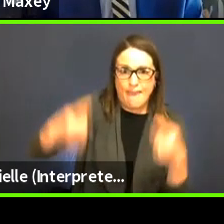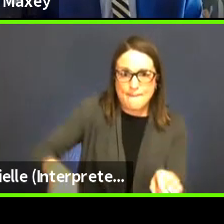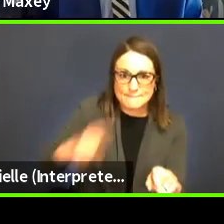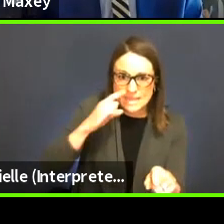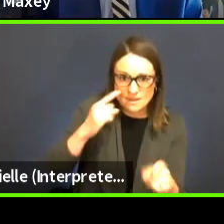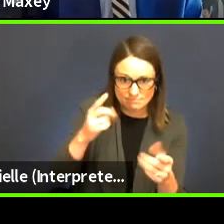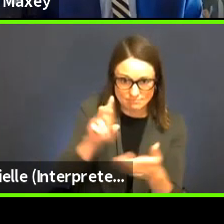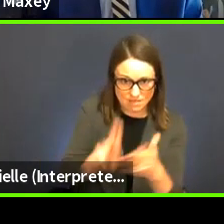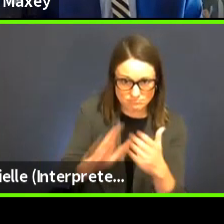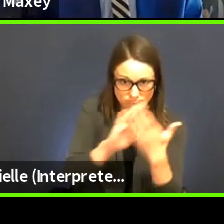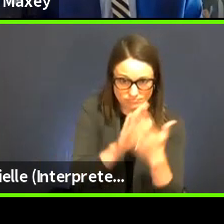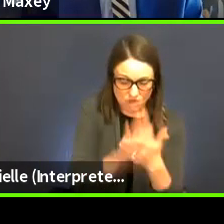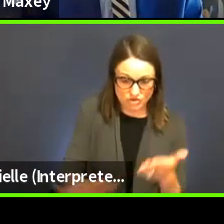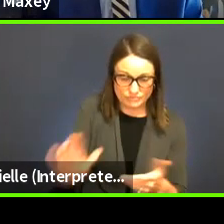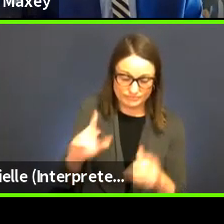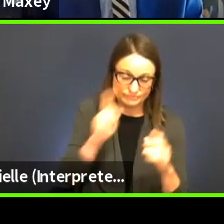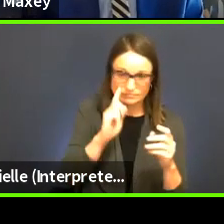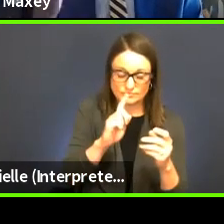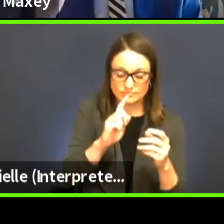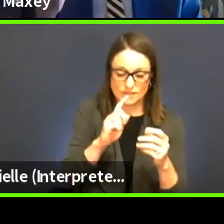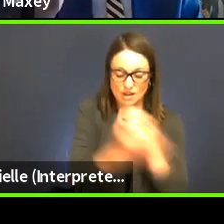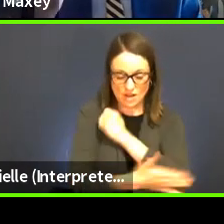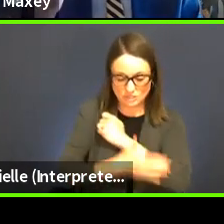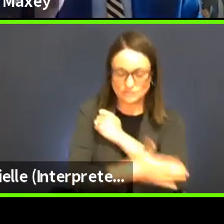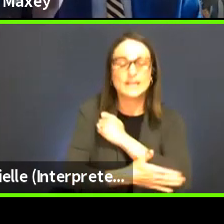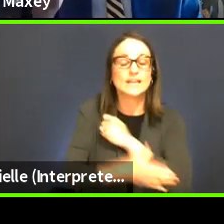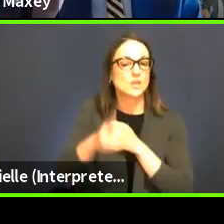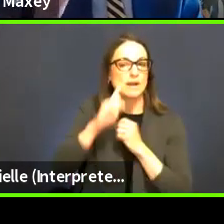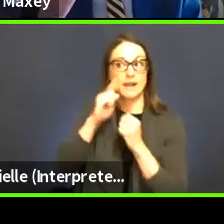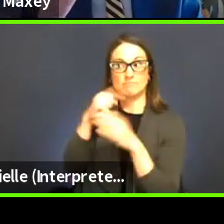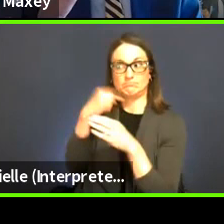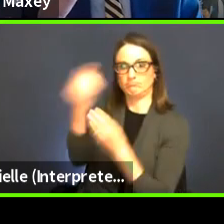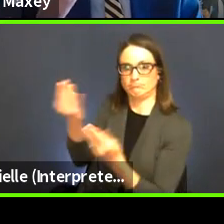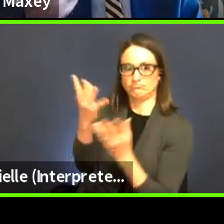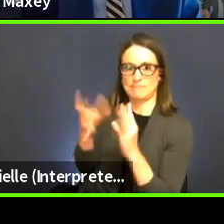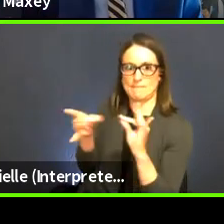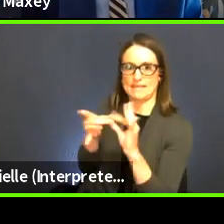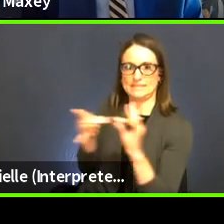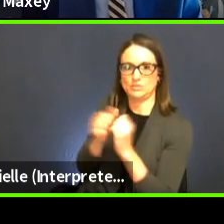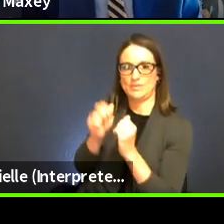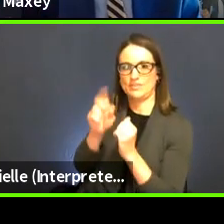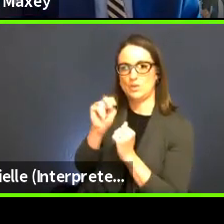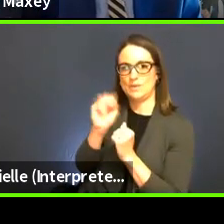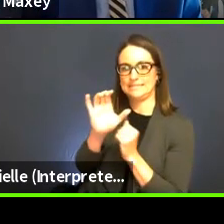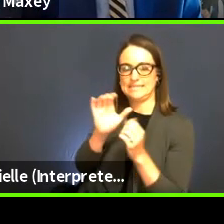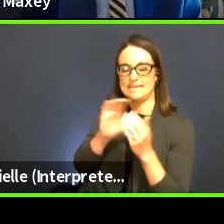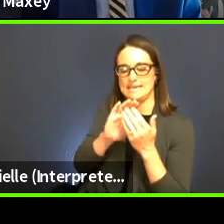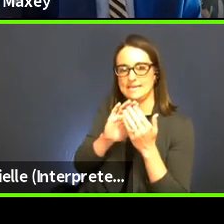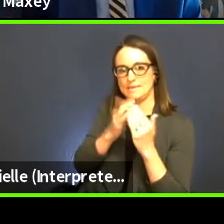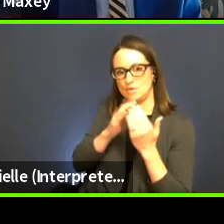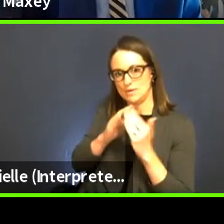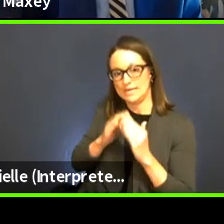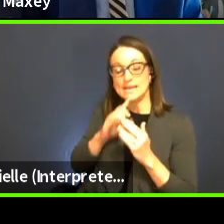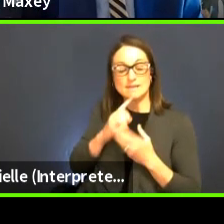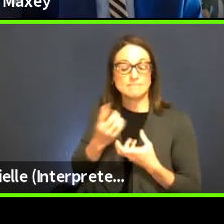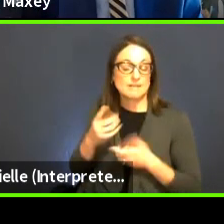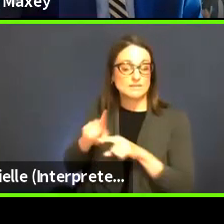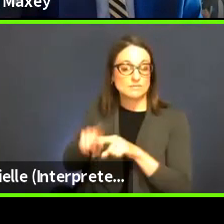country, and around the world. And I shared a message with our UNC community, including our alumni and friends on June